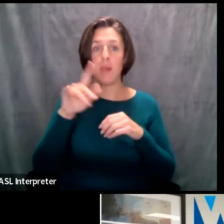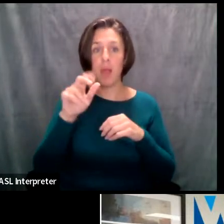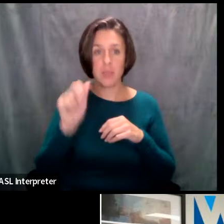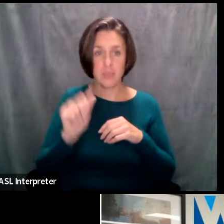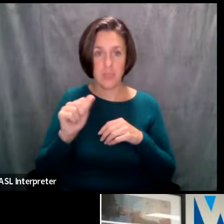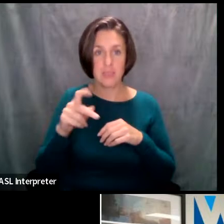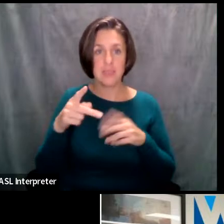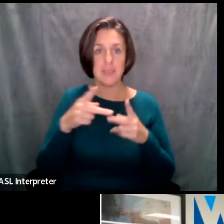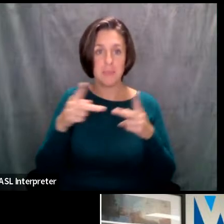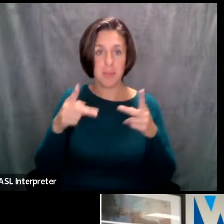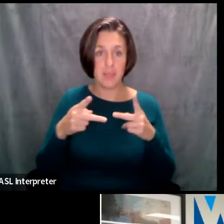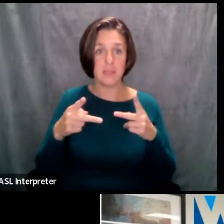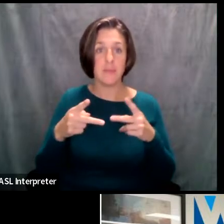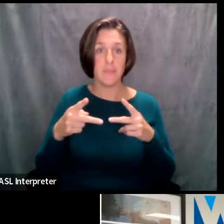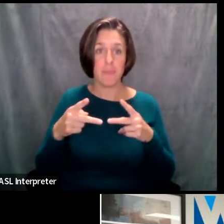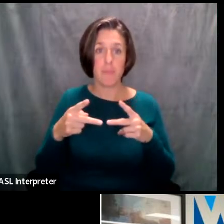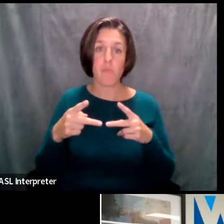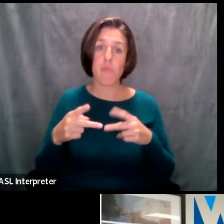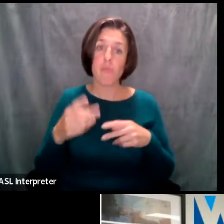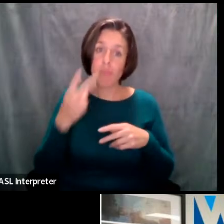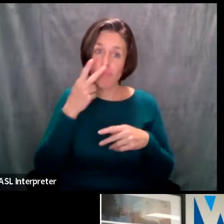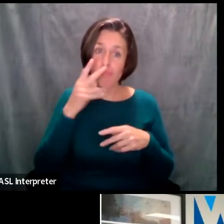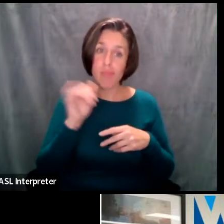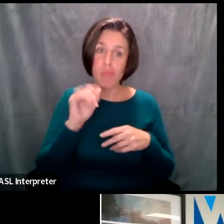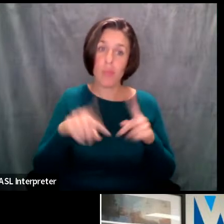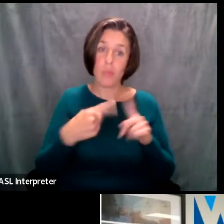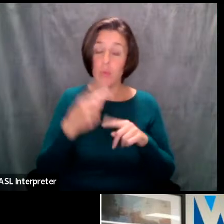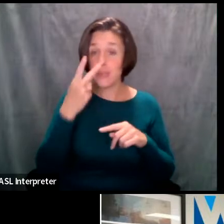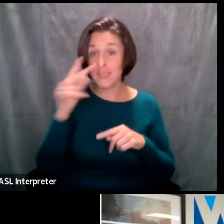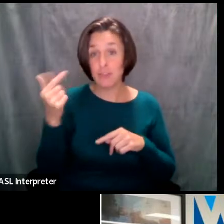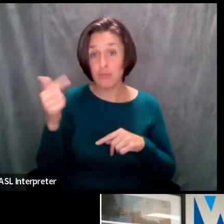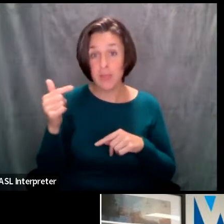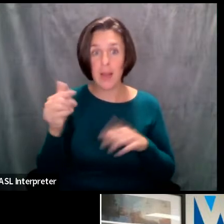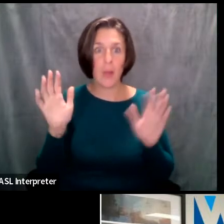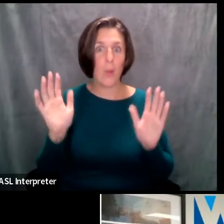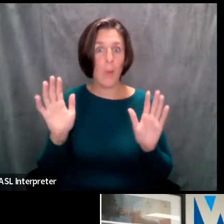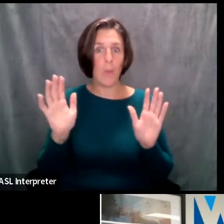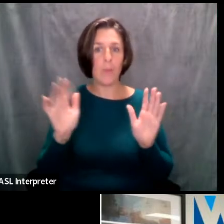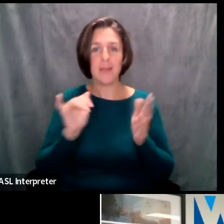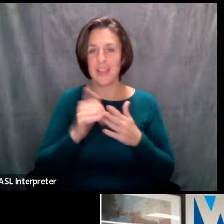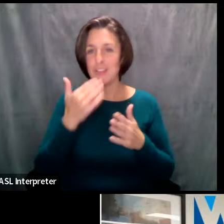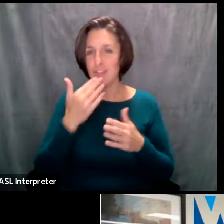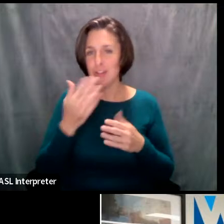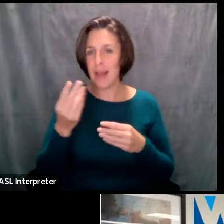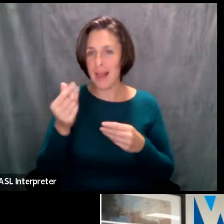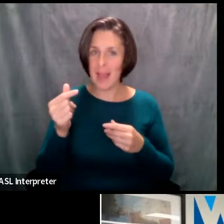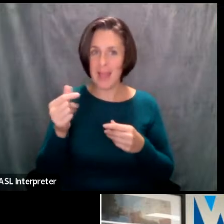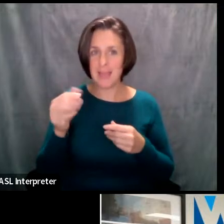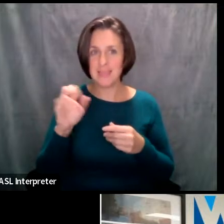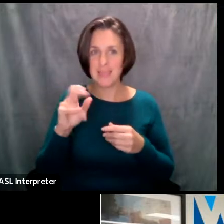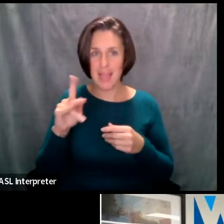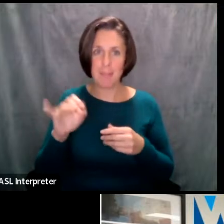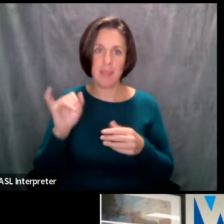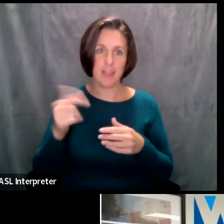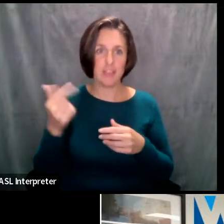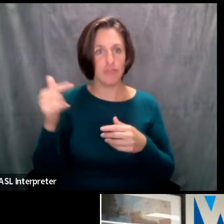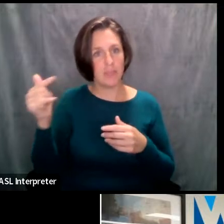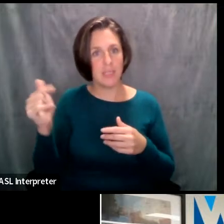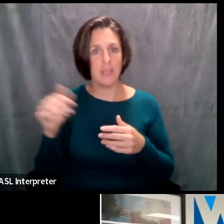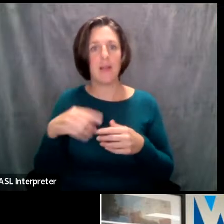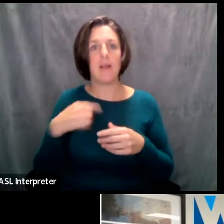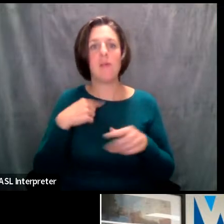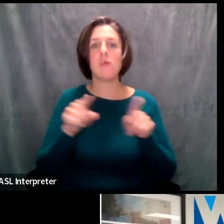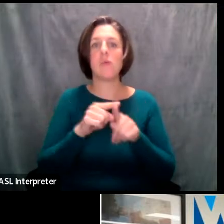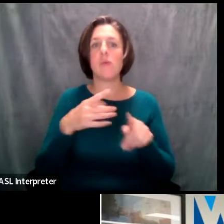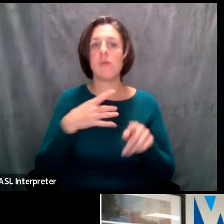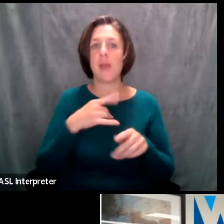outdoors, it looks, when you see green, I think, oh, that's good landscaping. That's greenery. That's something. I also like the